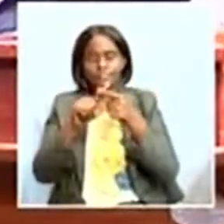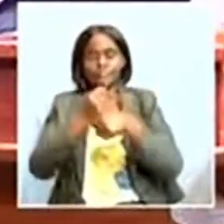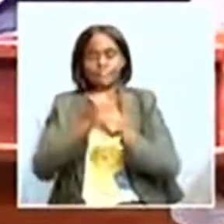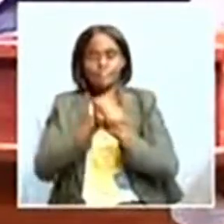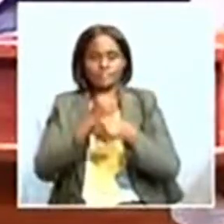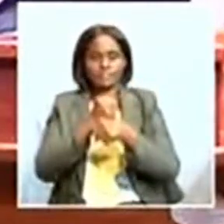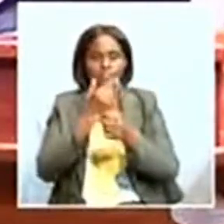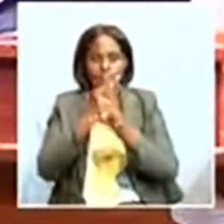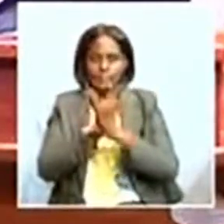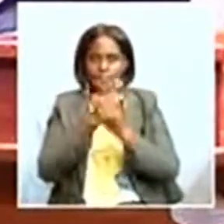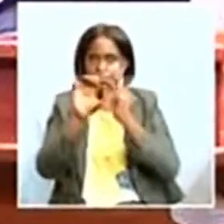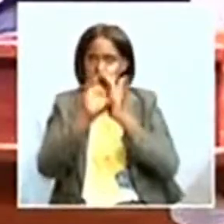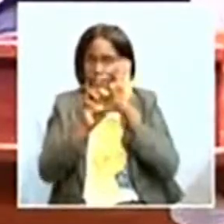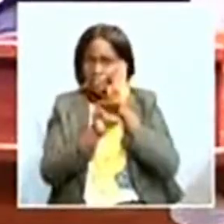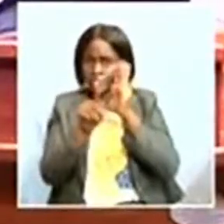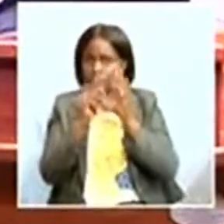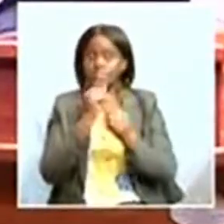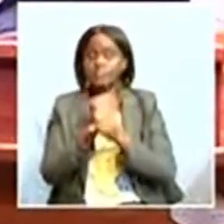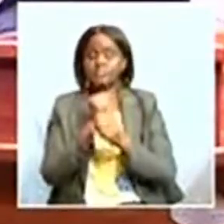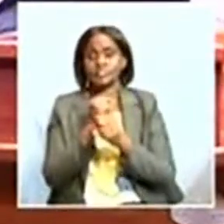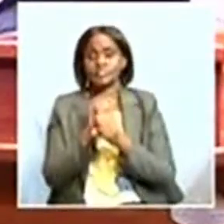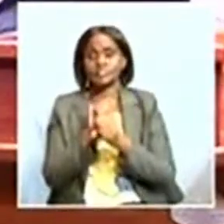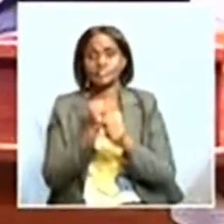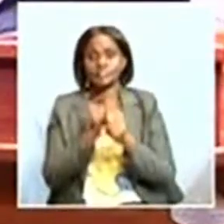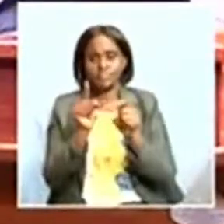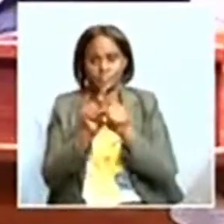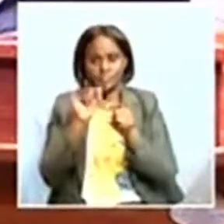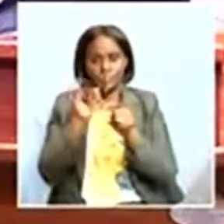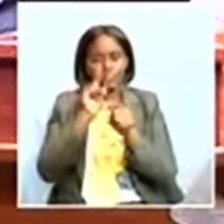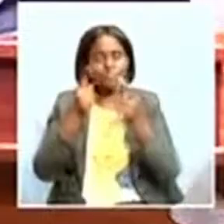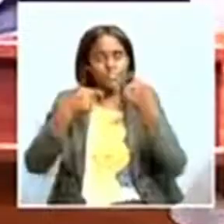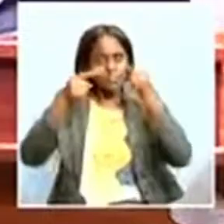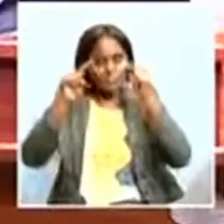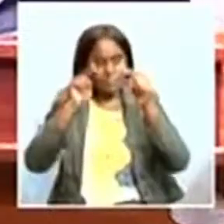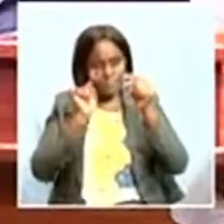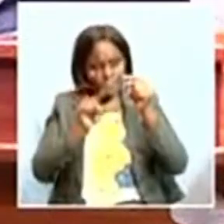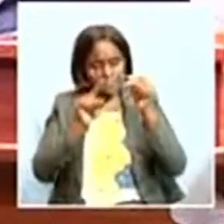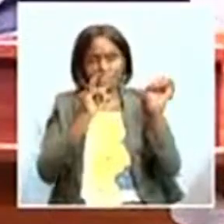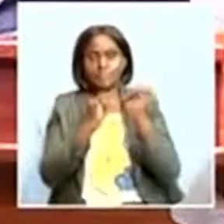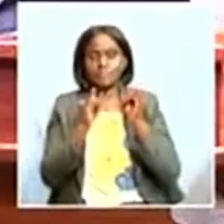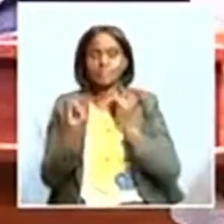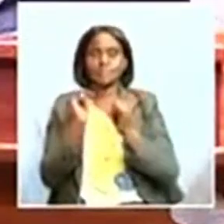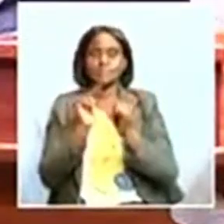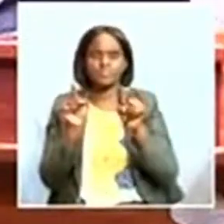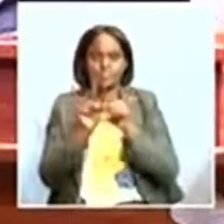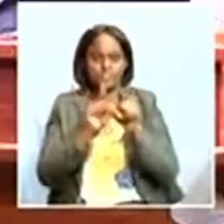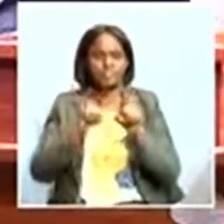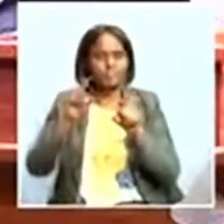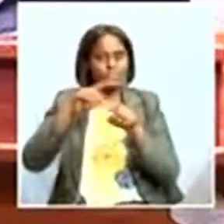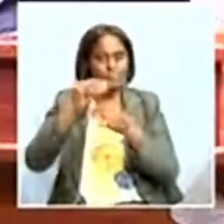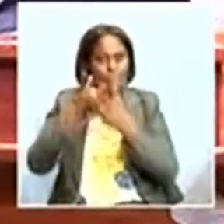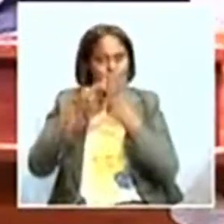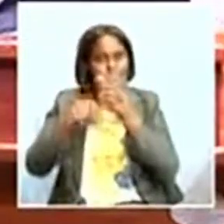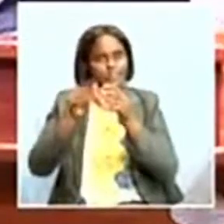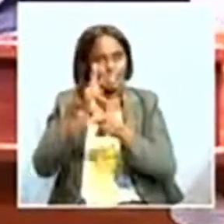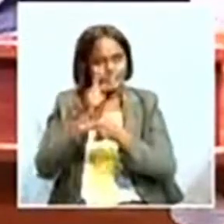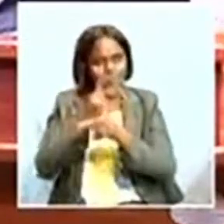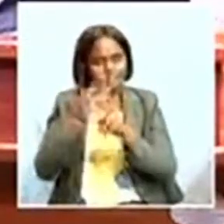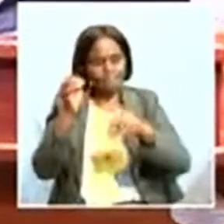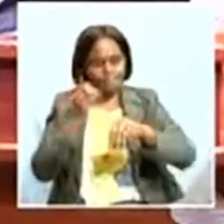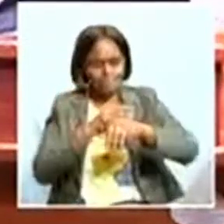a globally competitive workforce. Its successful implementation requires substantial